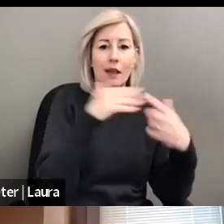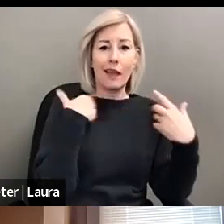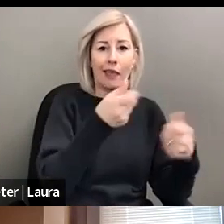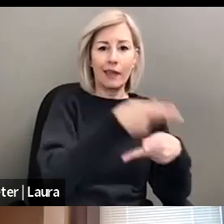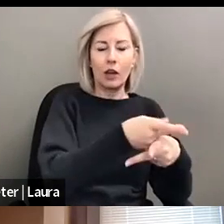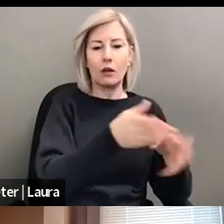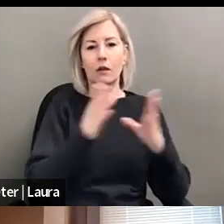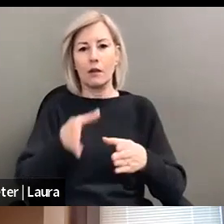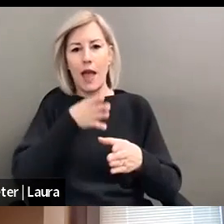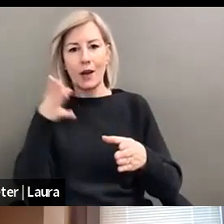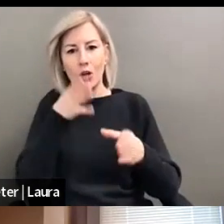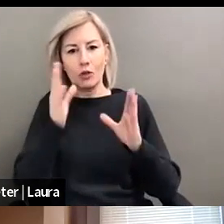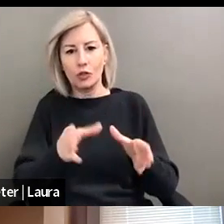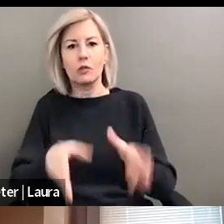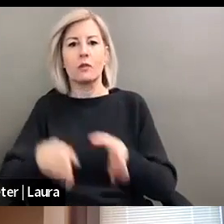in agriculture, in